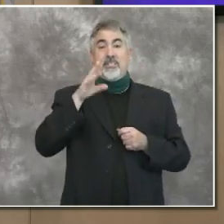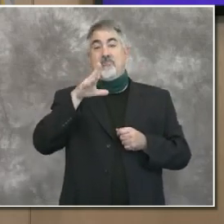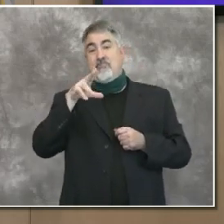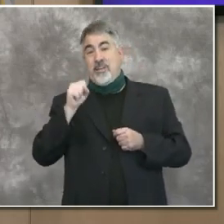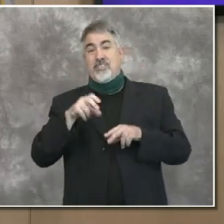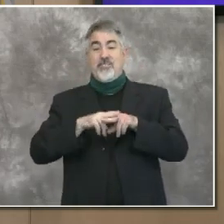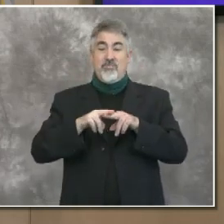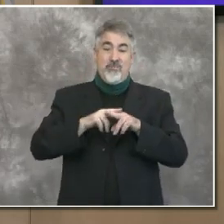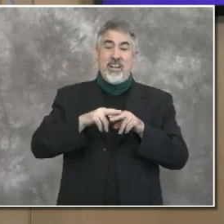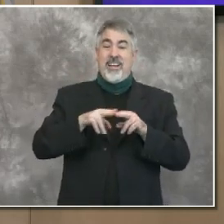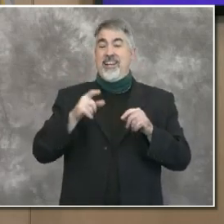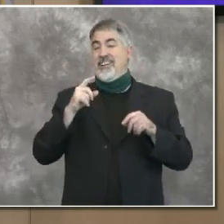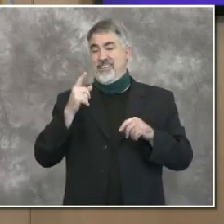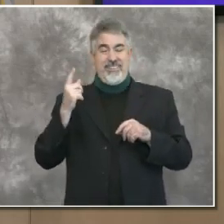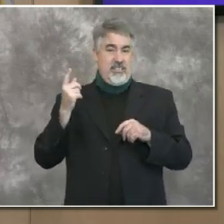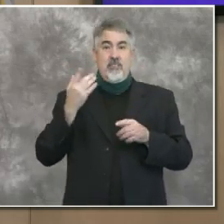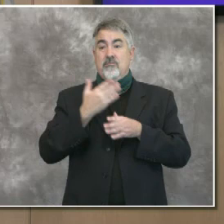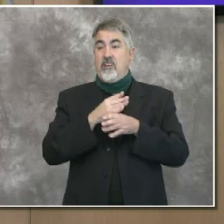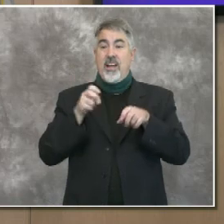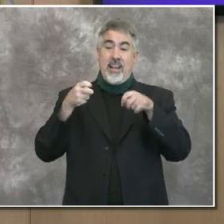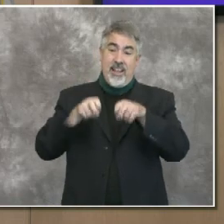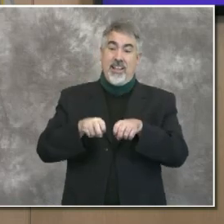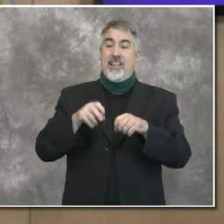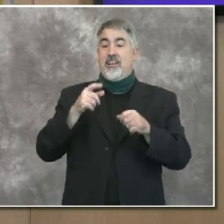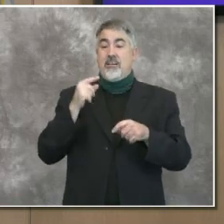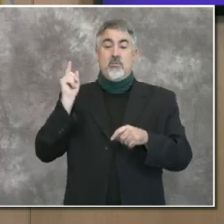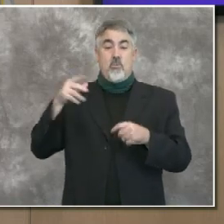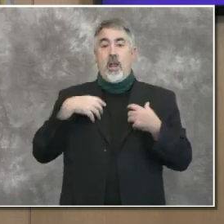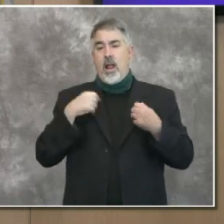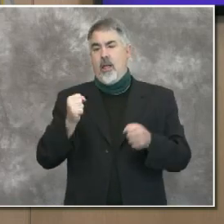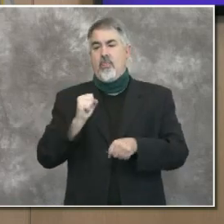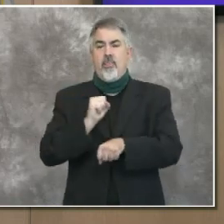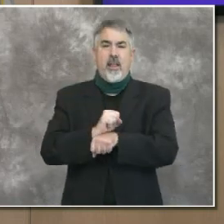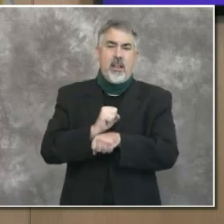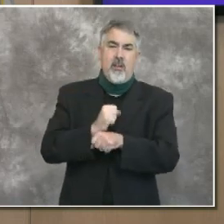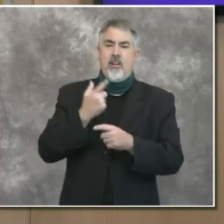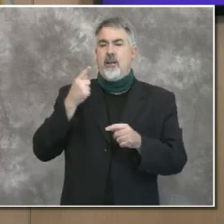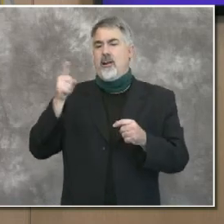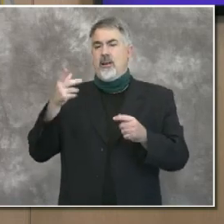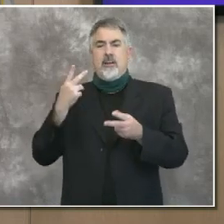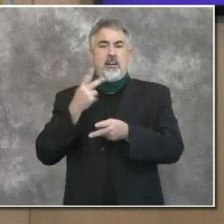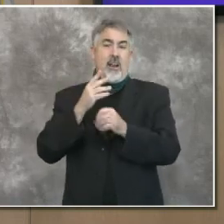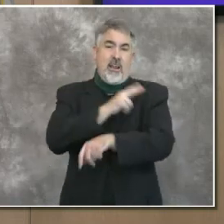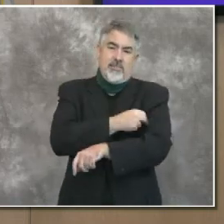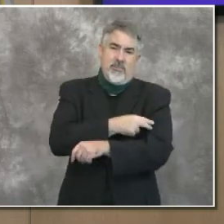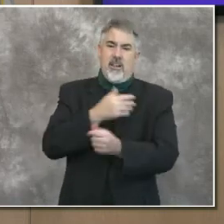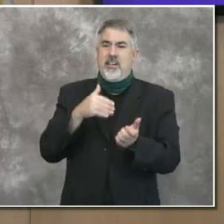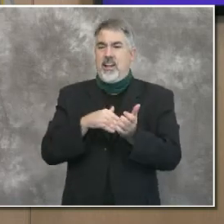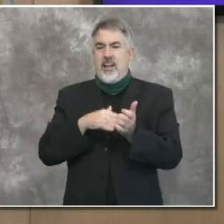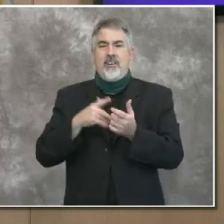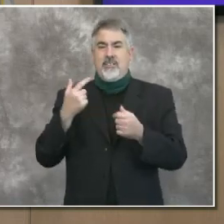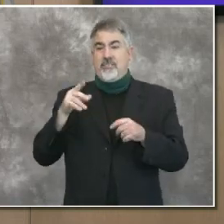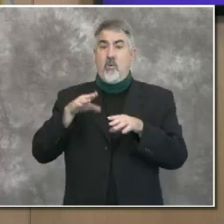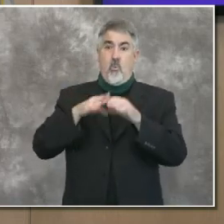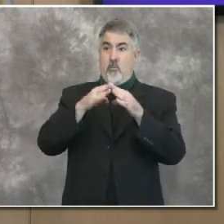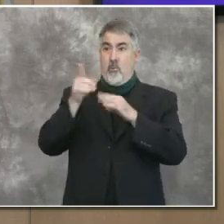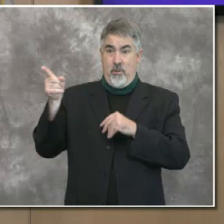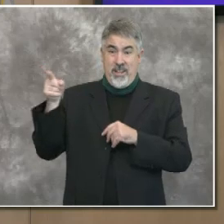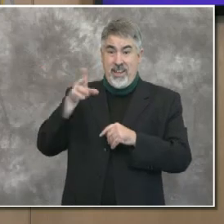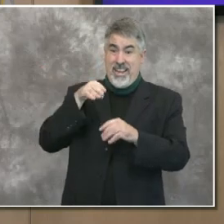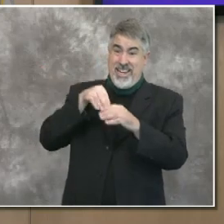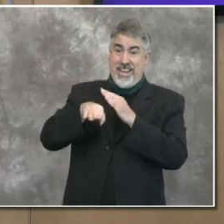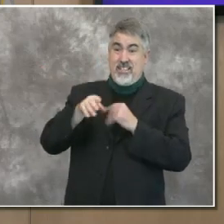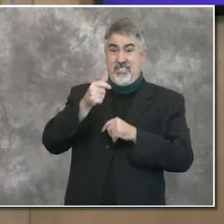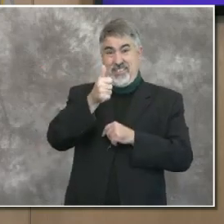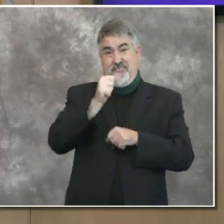vehicle, seeking health care, going into facilities allowed to stay open, or working an essential job that